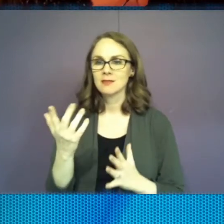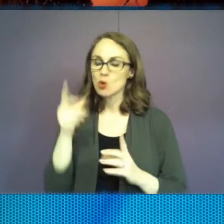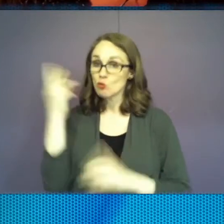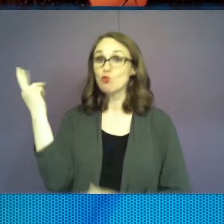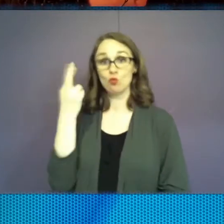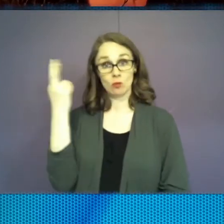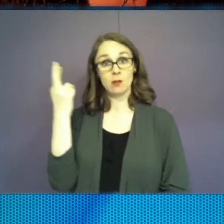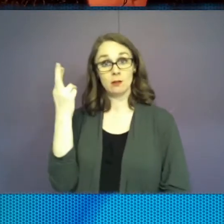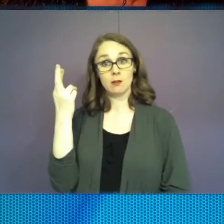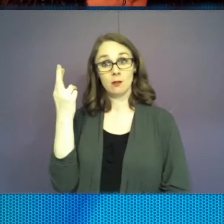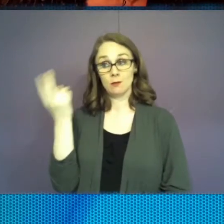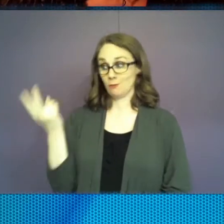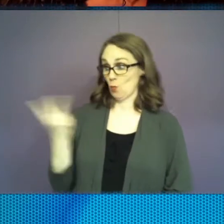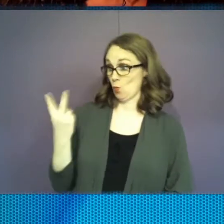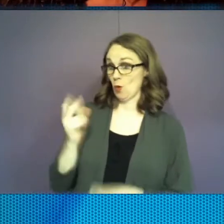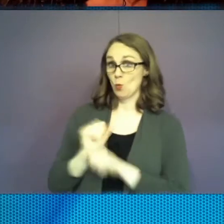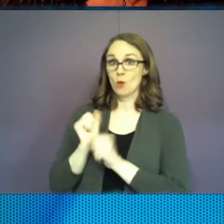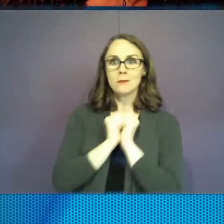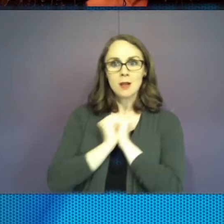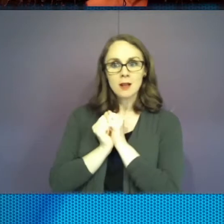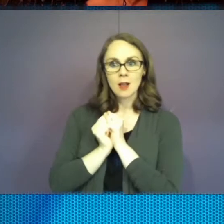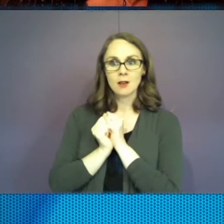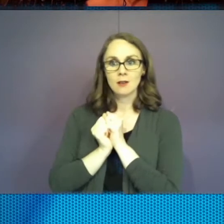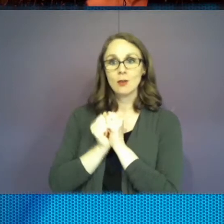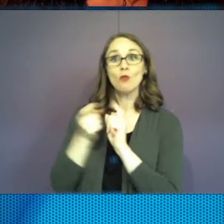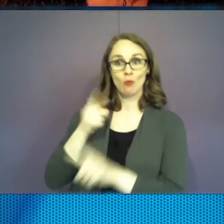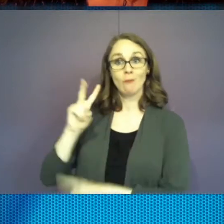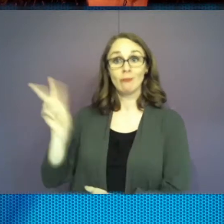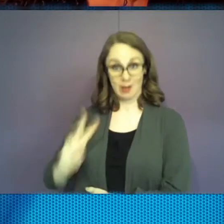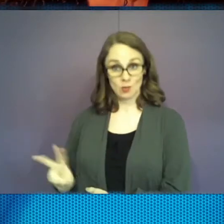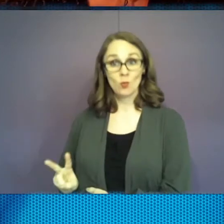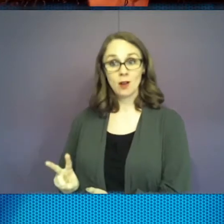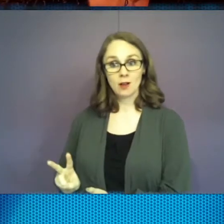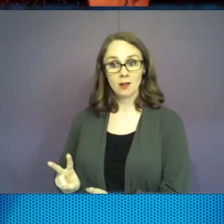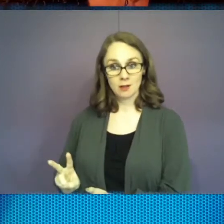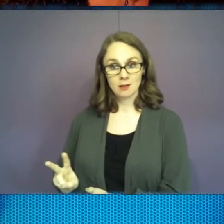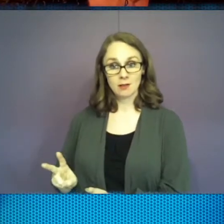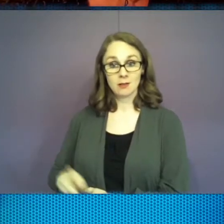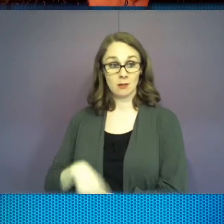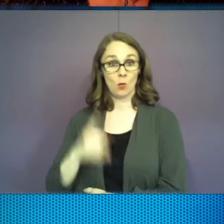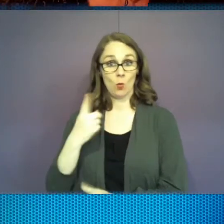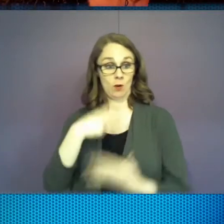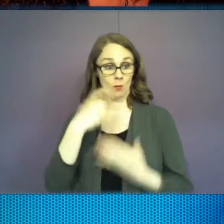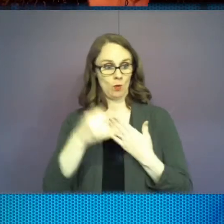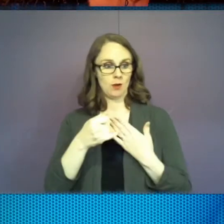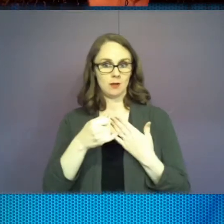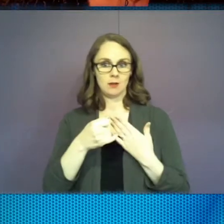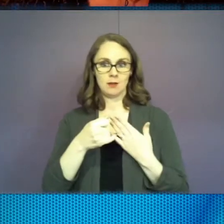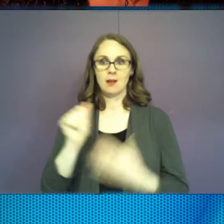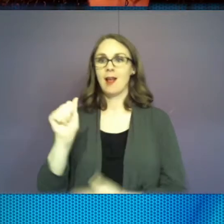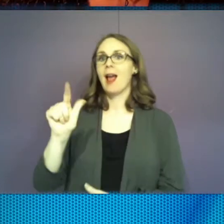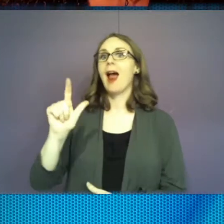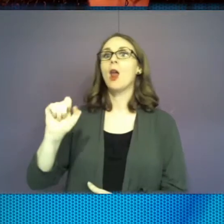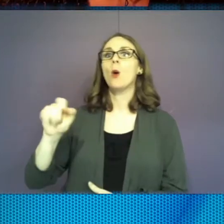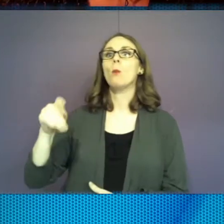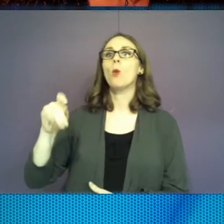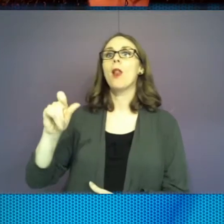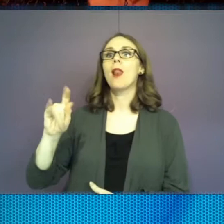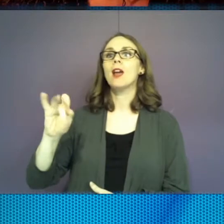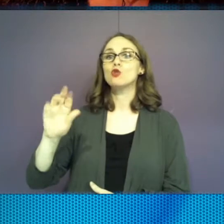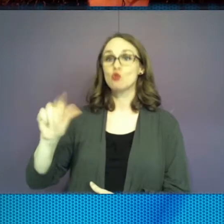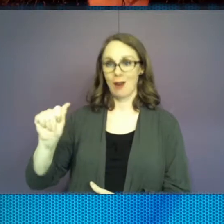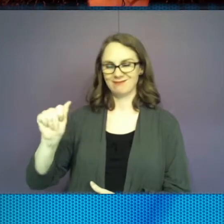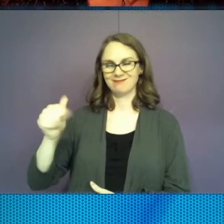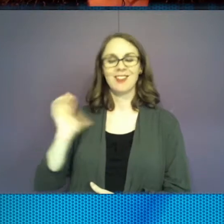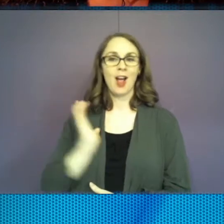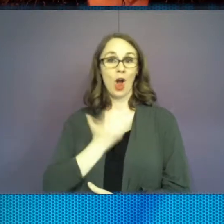reason that when we work together from Venezuela with a project that the name is A La Palestra. It's a company that